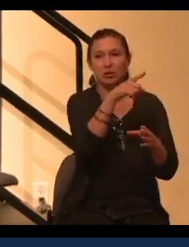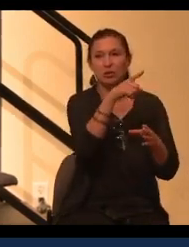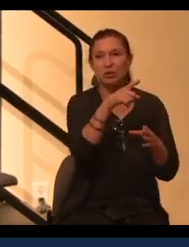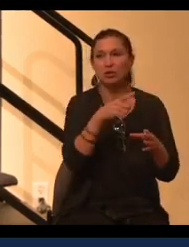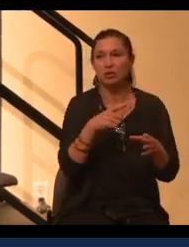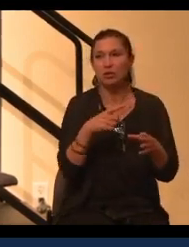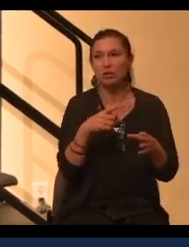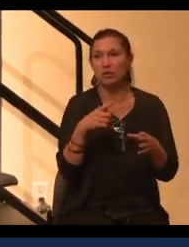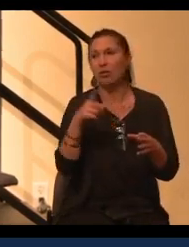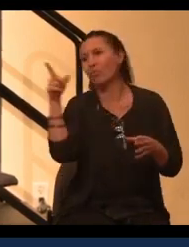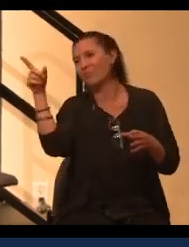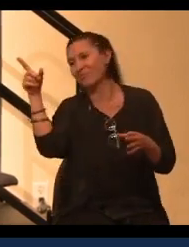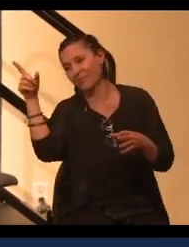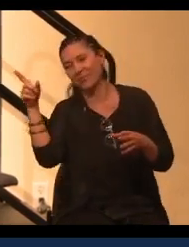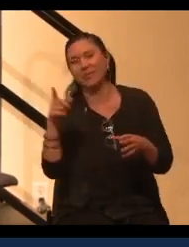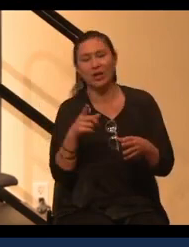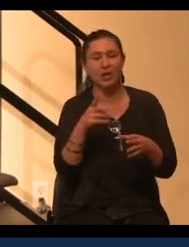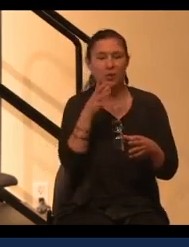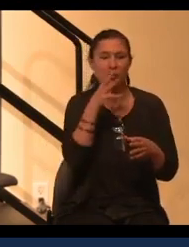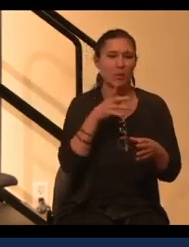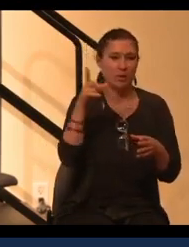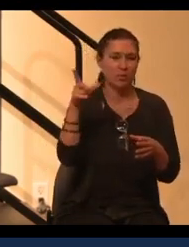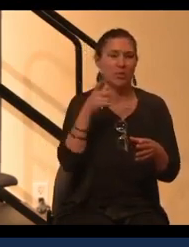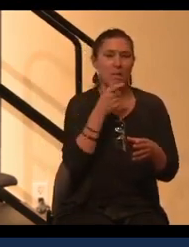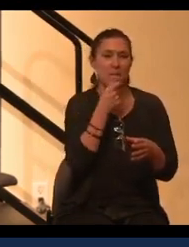side. So with that being said, if you don't mind, go